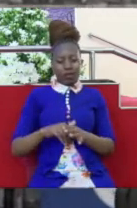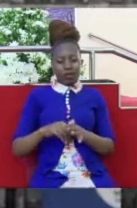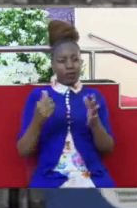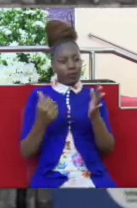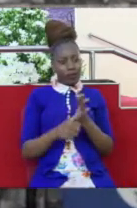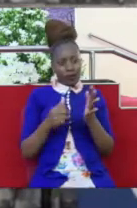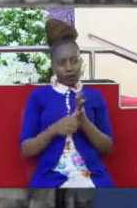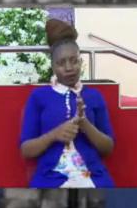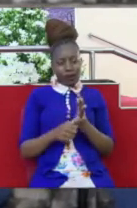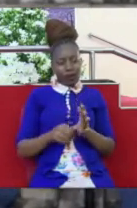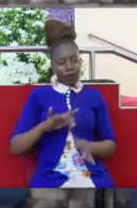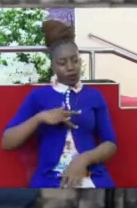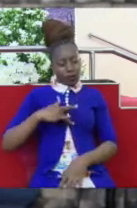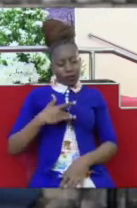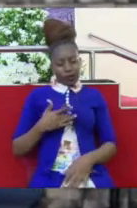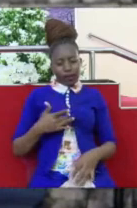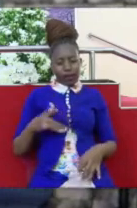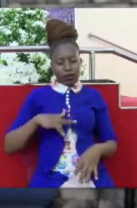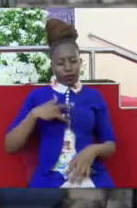hisi uchungu wake na pia niko tayari kumsaidia.